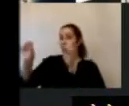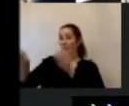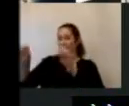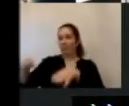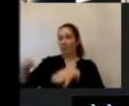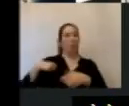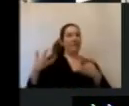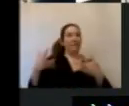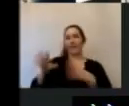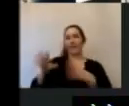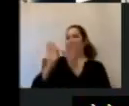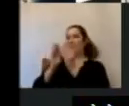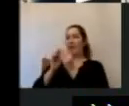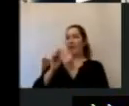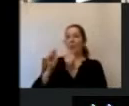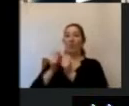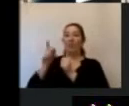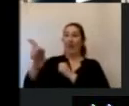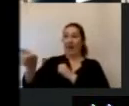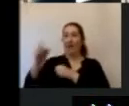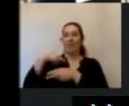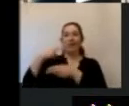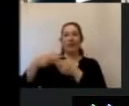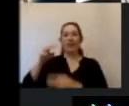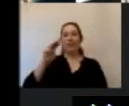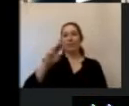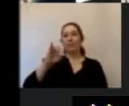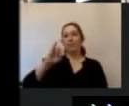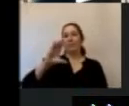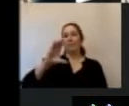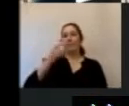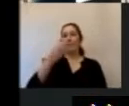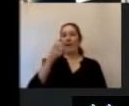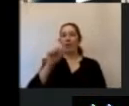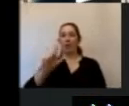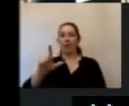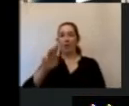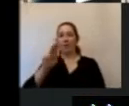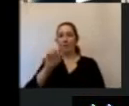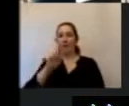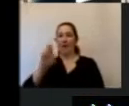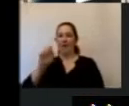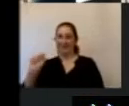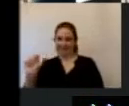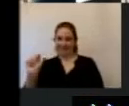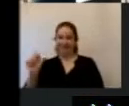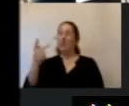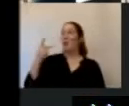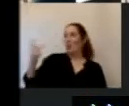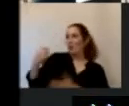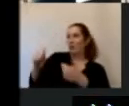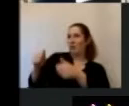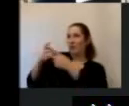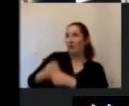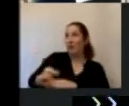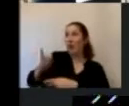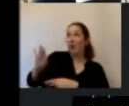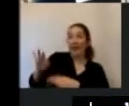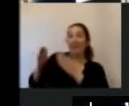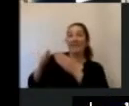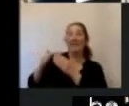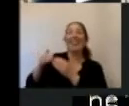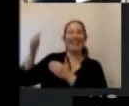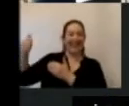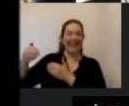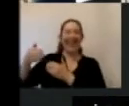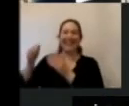That's great. Yeah, and several states have done that. Some are on the state level and some are on the city level. But I think